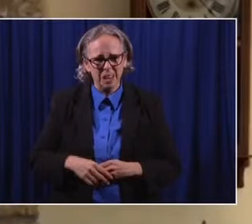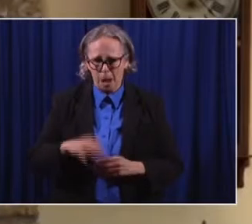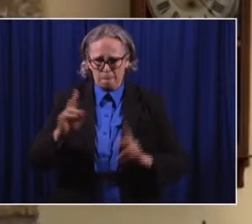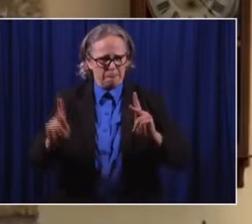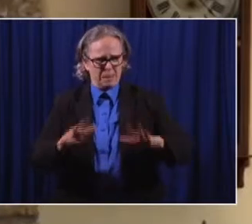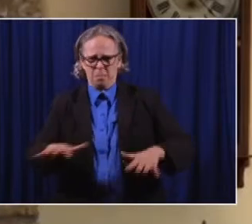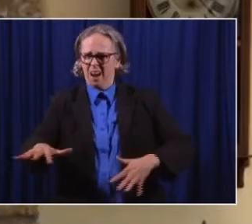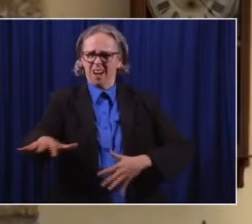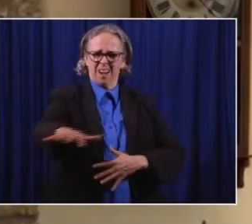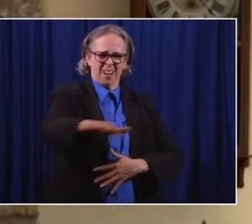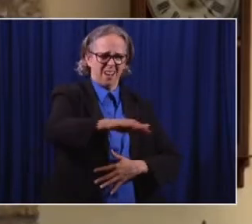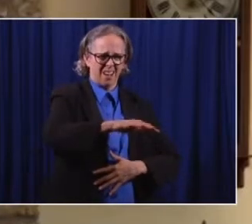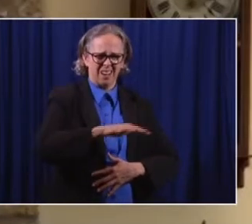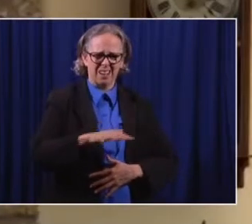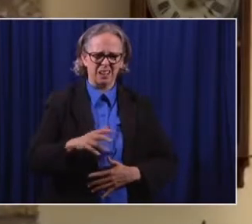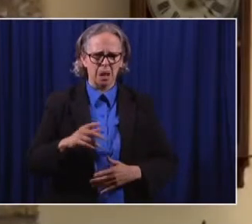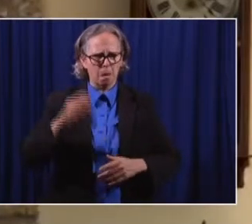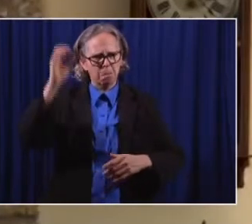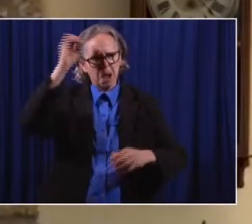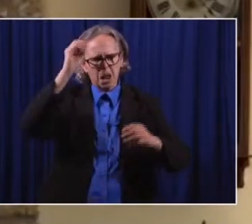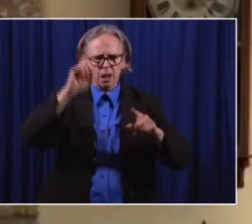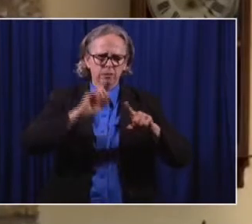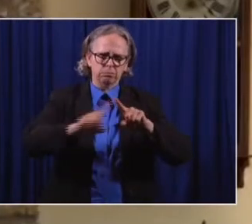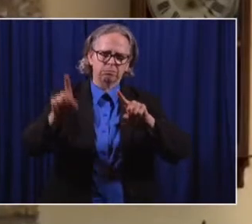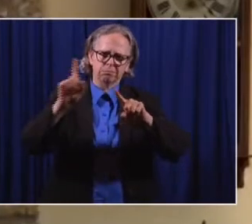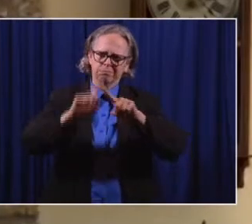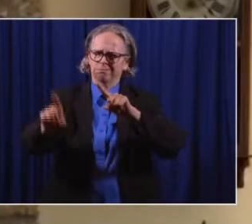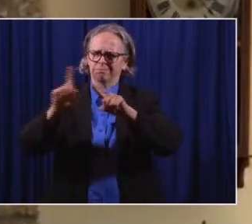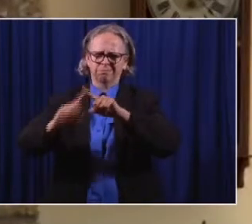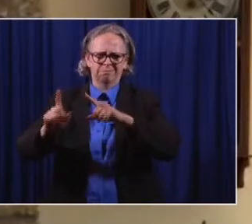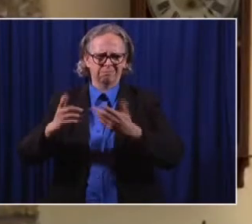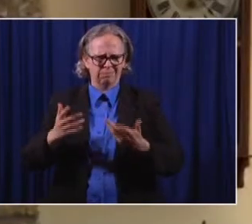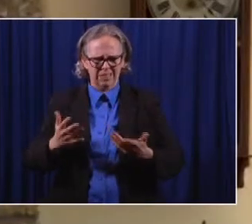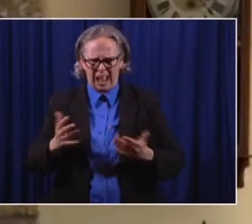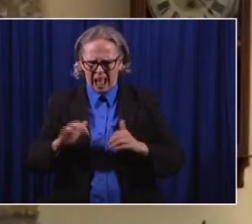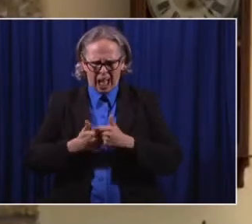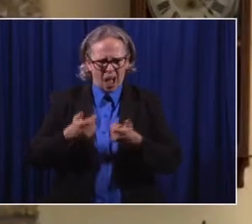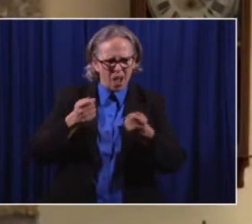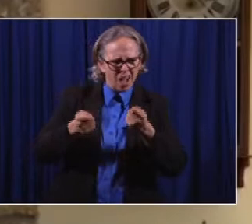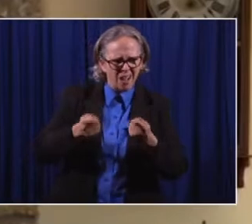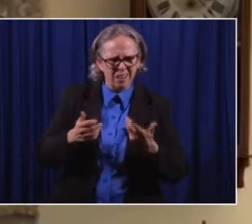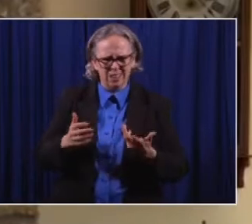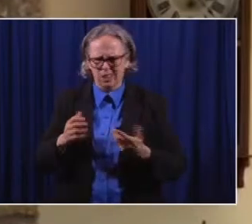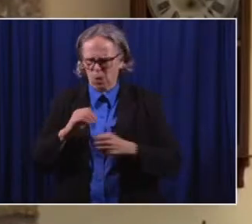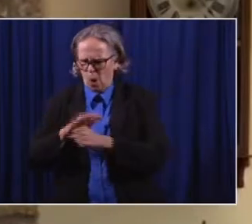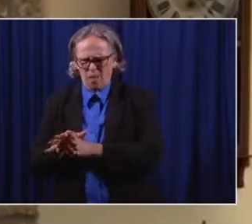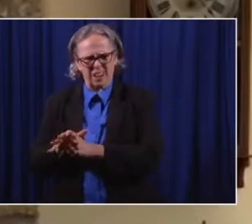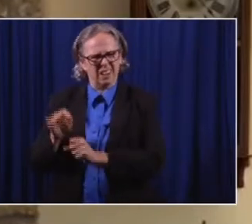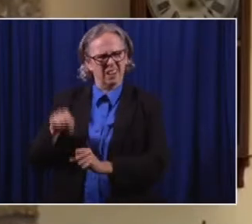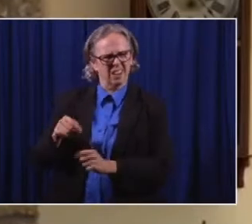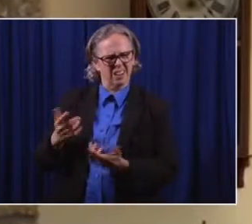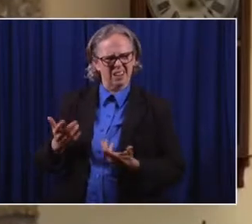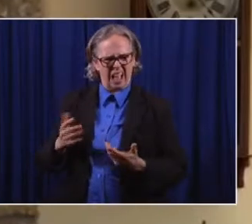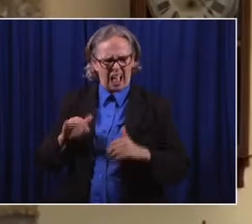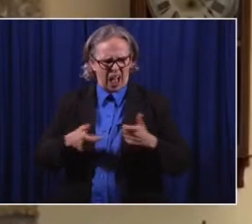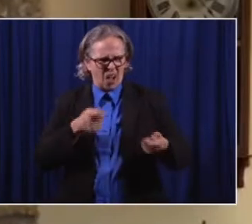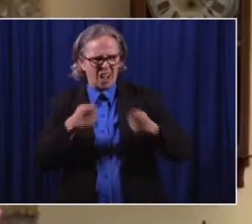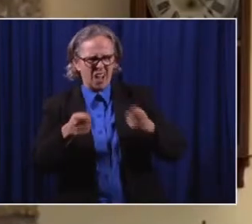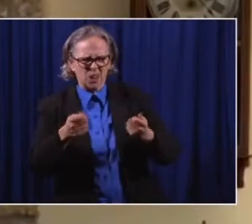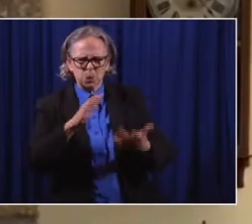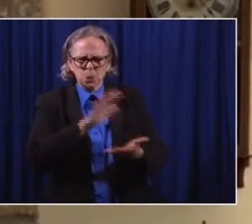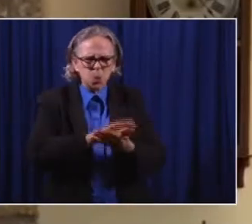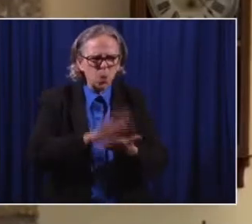opinions about where the state should go, how we should deal with the COVID virus, and even serious, differences